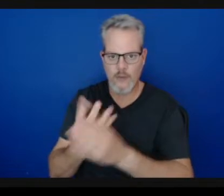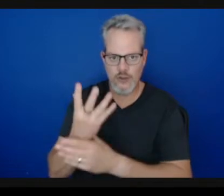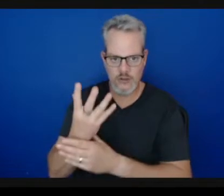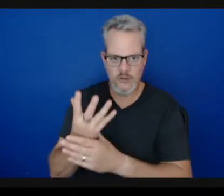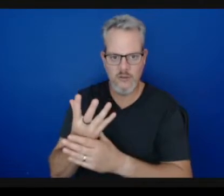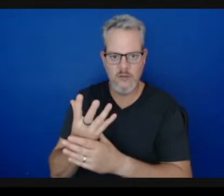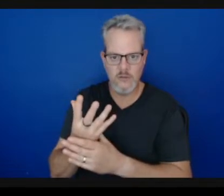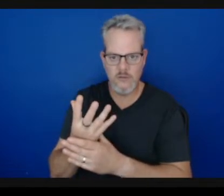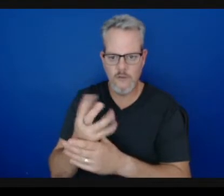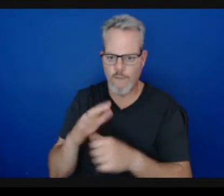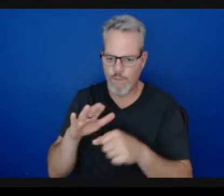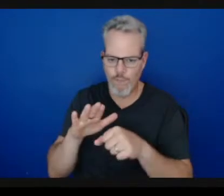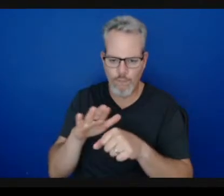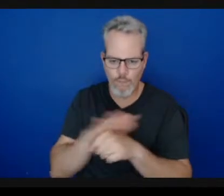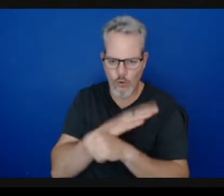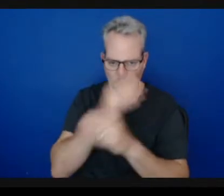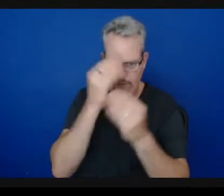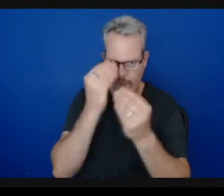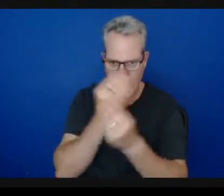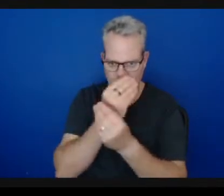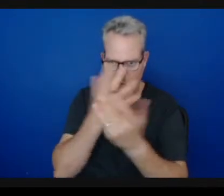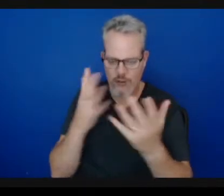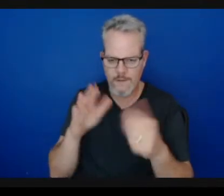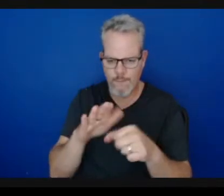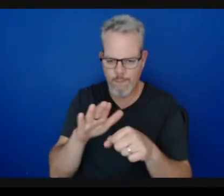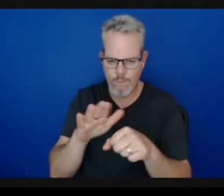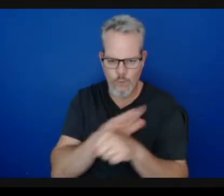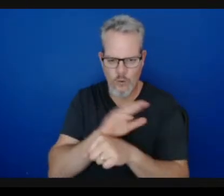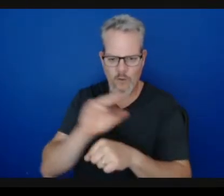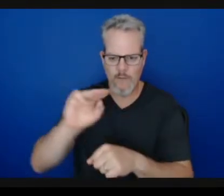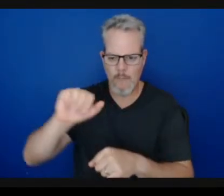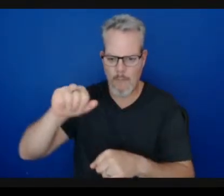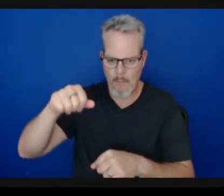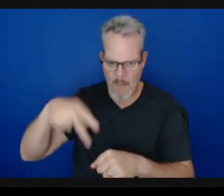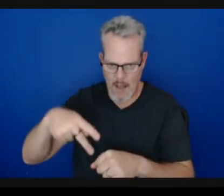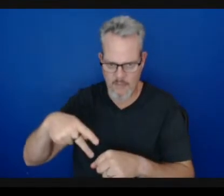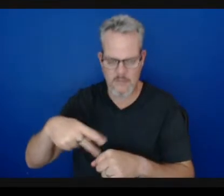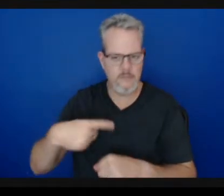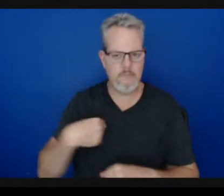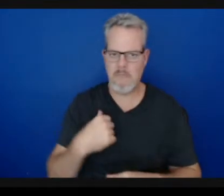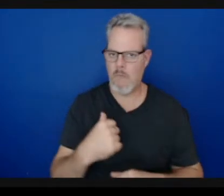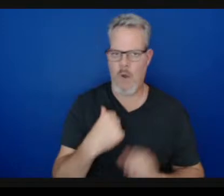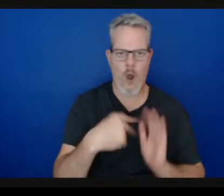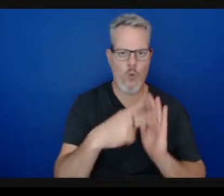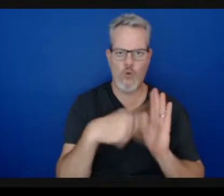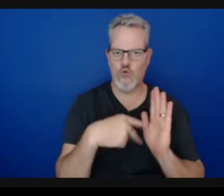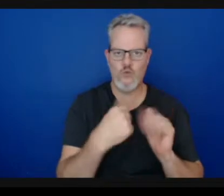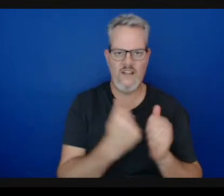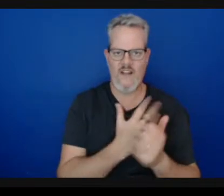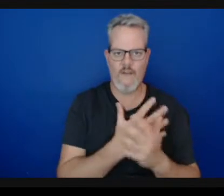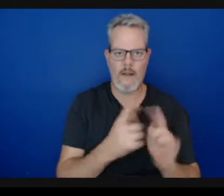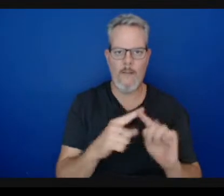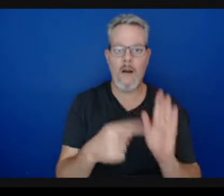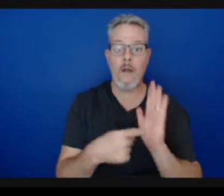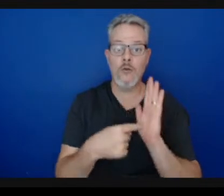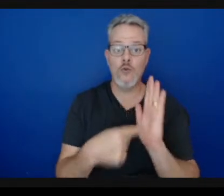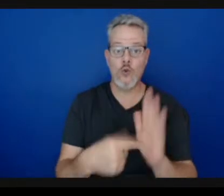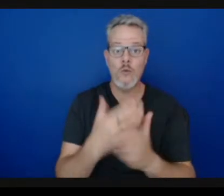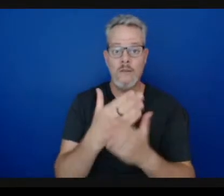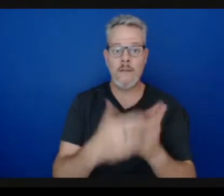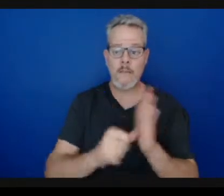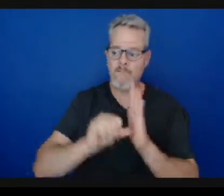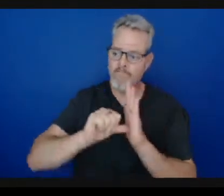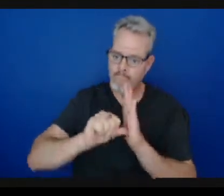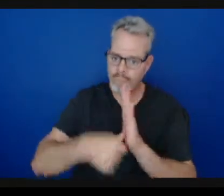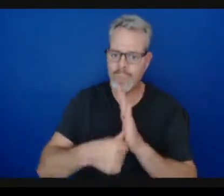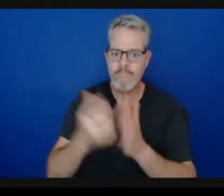information and maps and things like that. So we've covered some of it. I won't read through the whole article, but I'll highlight a few clips that are